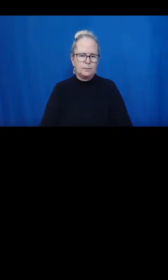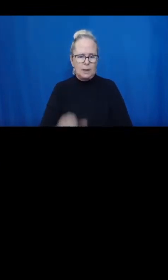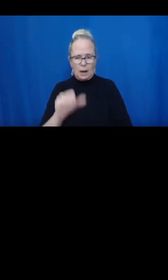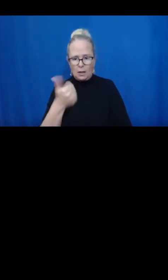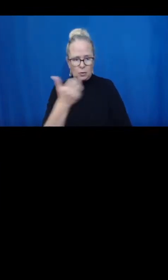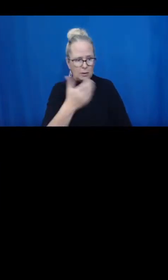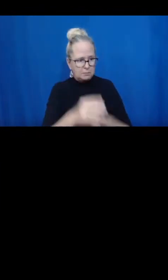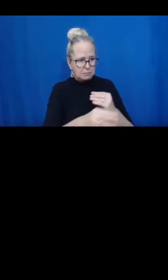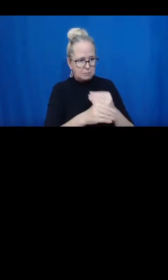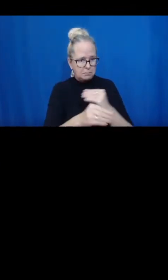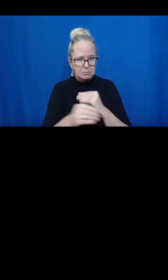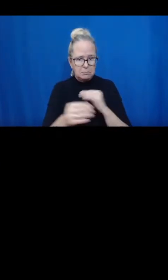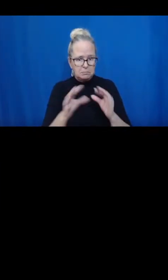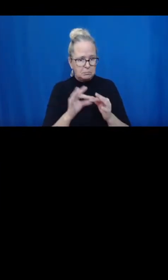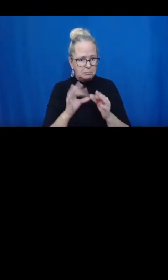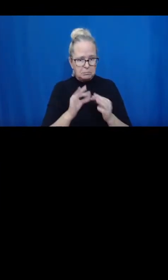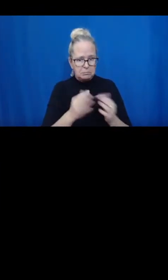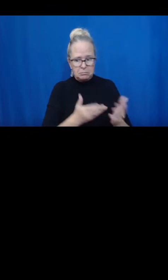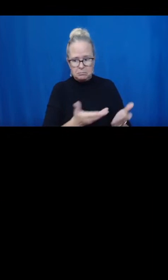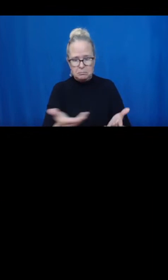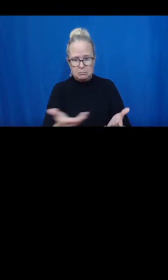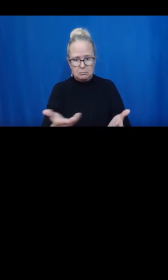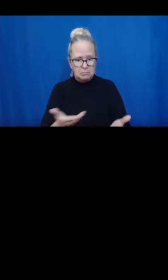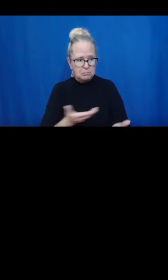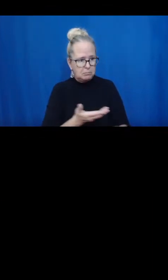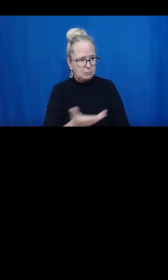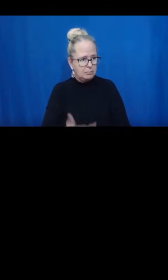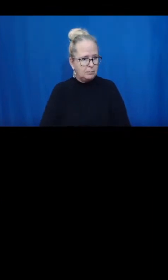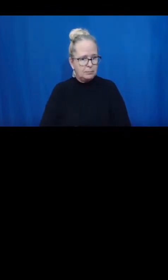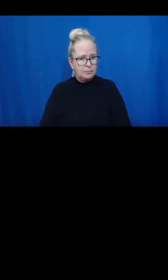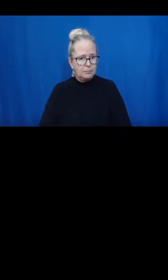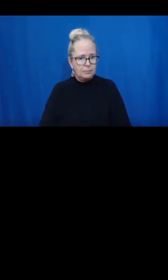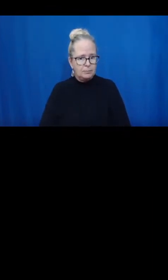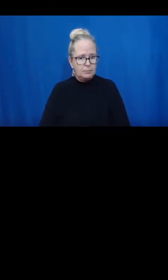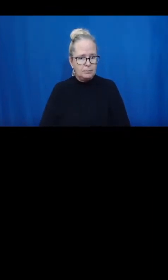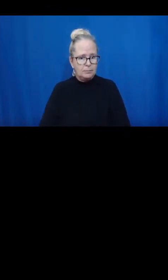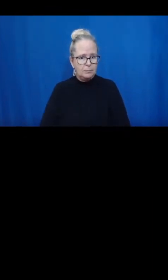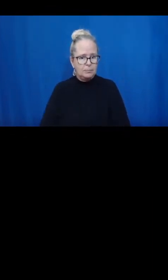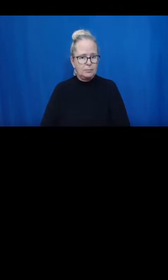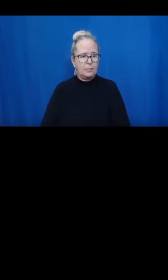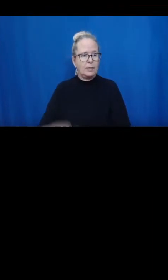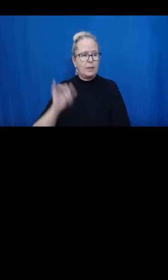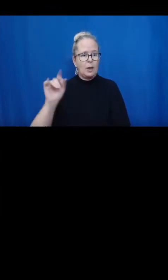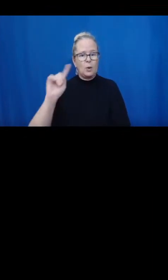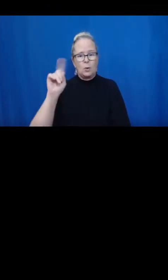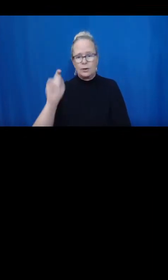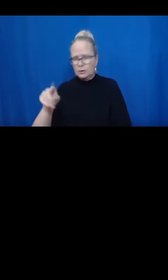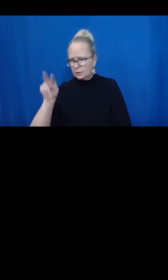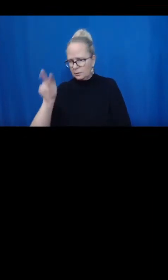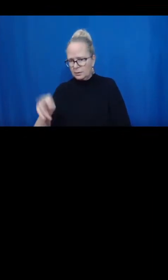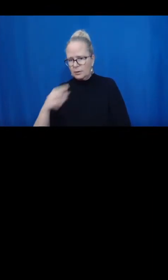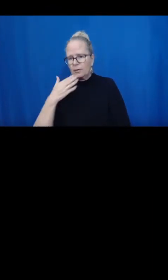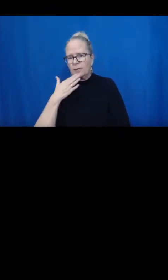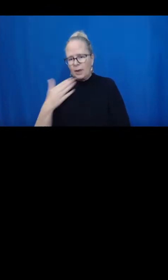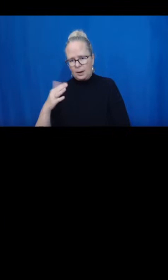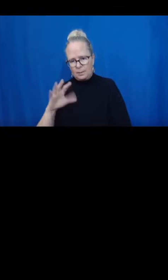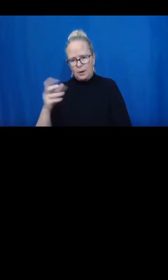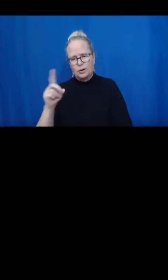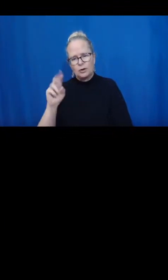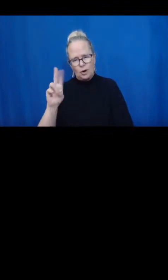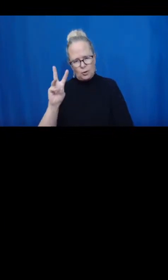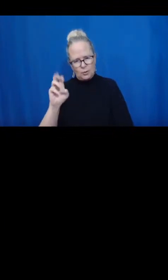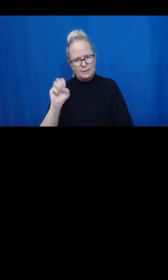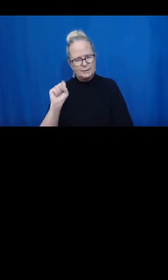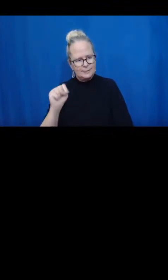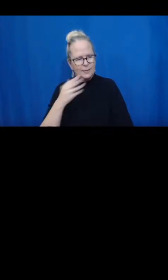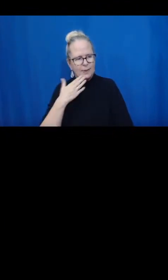for diving a little bit deeper into that. I wonder if I could just add too that we think about